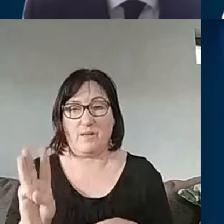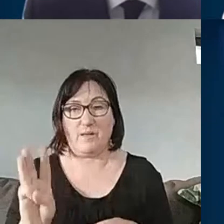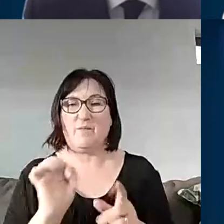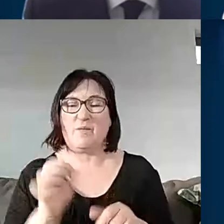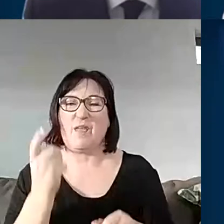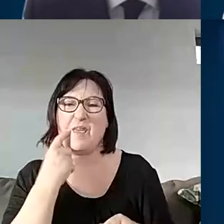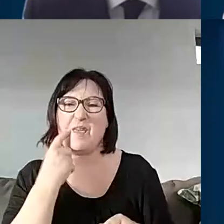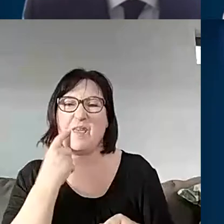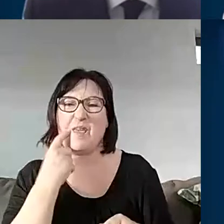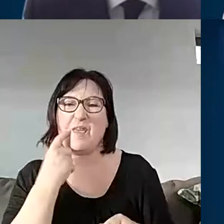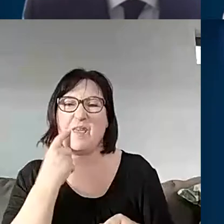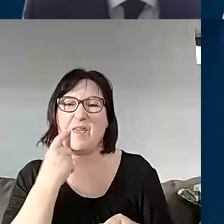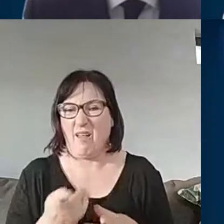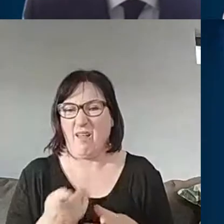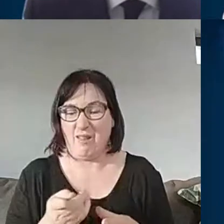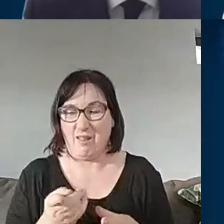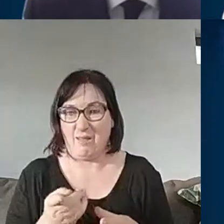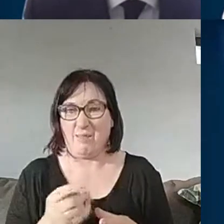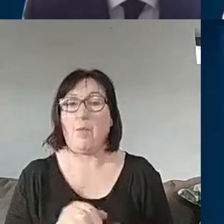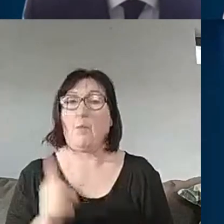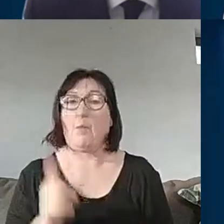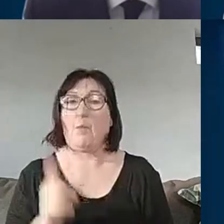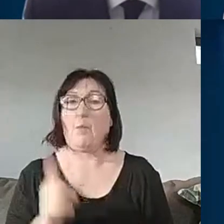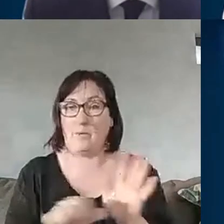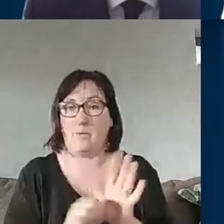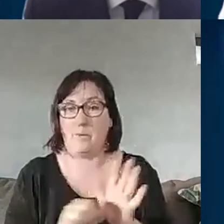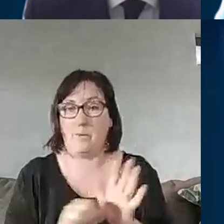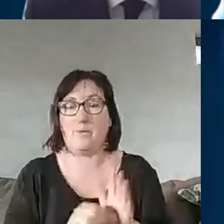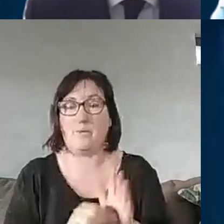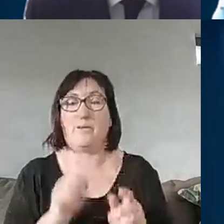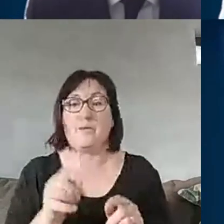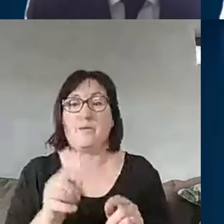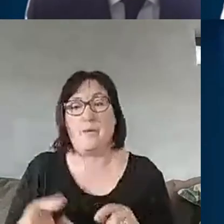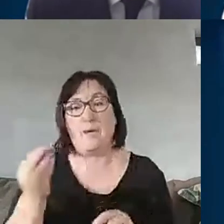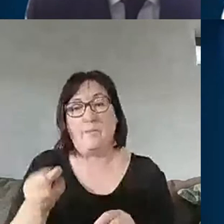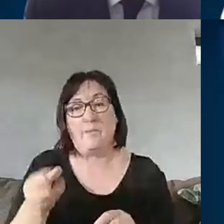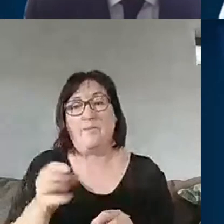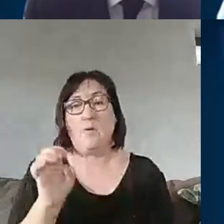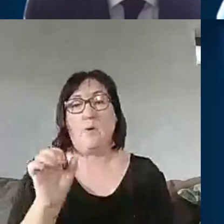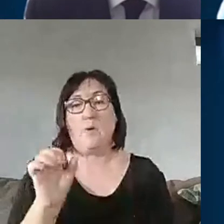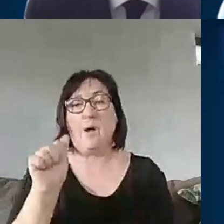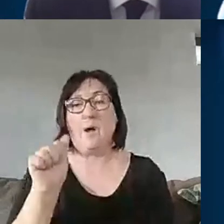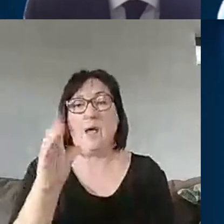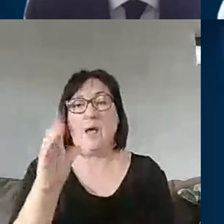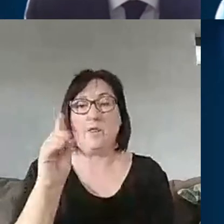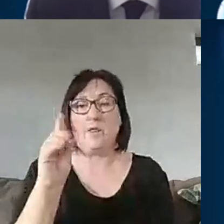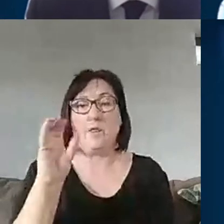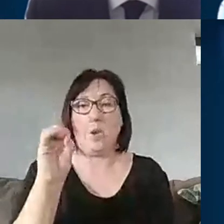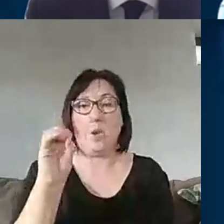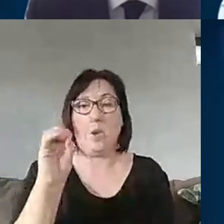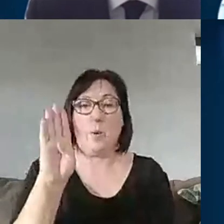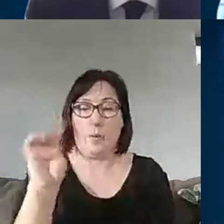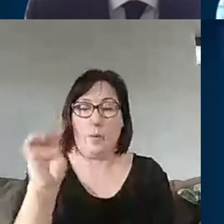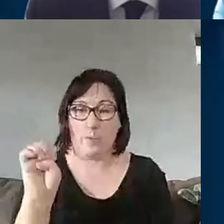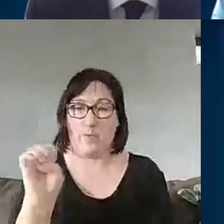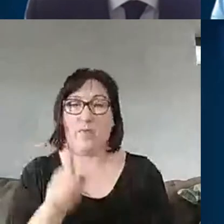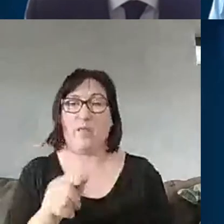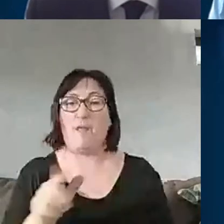The important thing here is there's been an update for the Adobe Air license. And if you, I think, on version